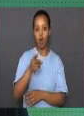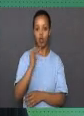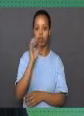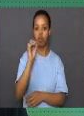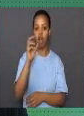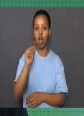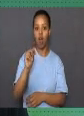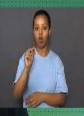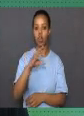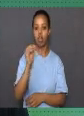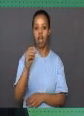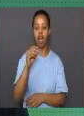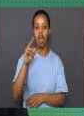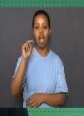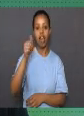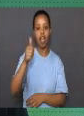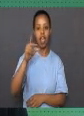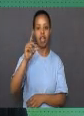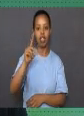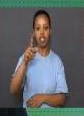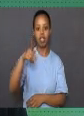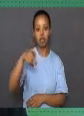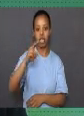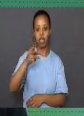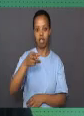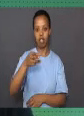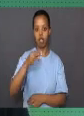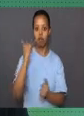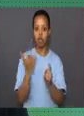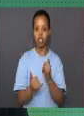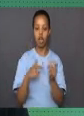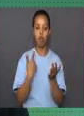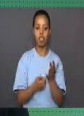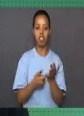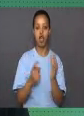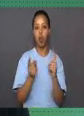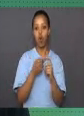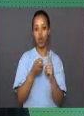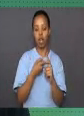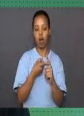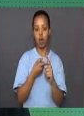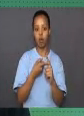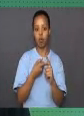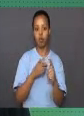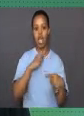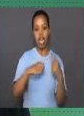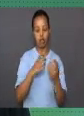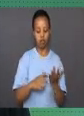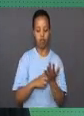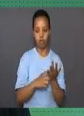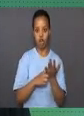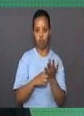ions and NADP at the end of the second electron transport